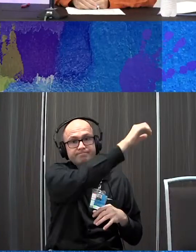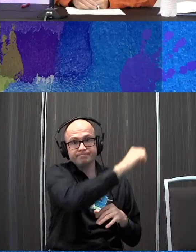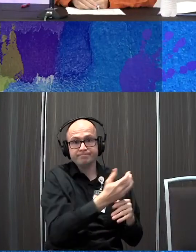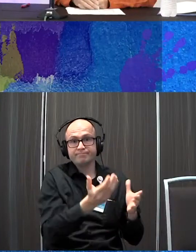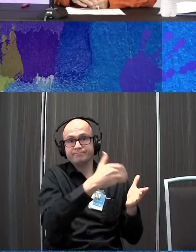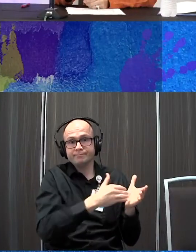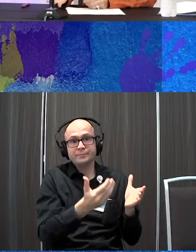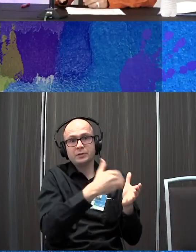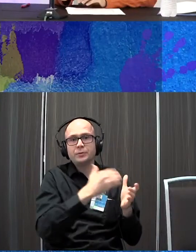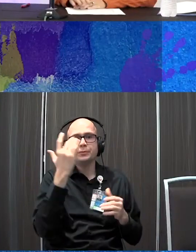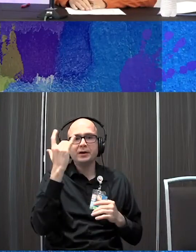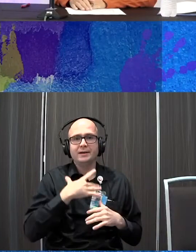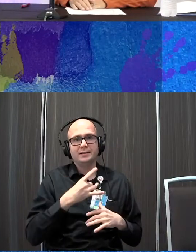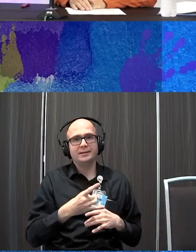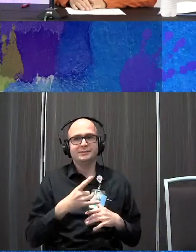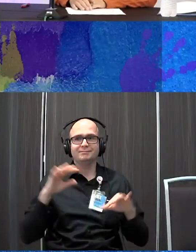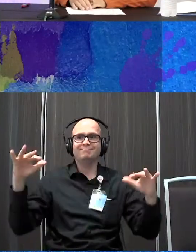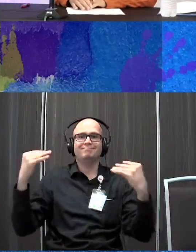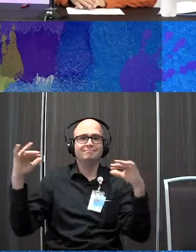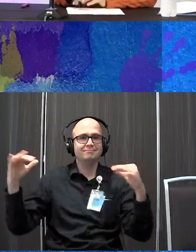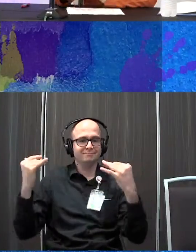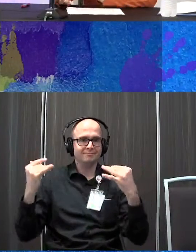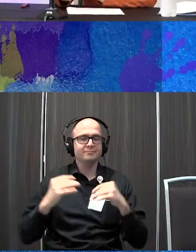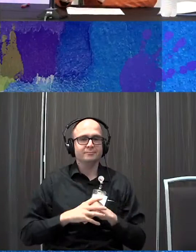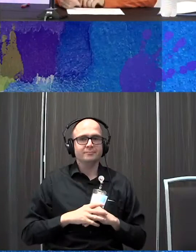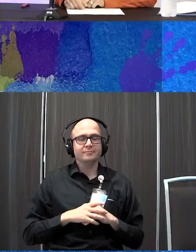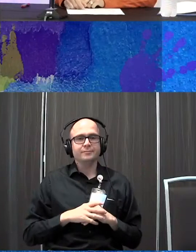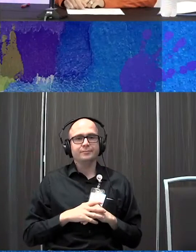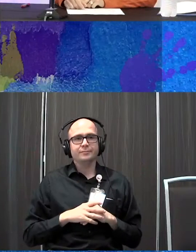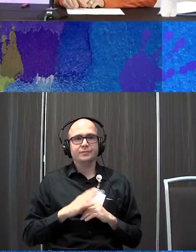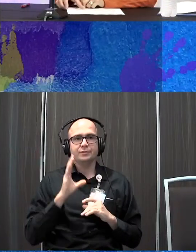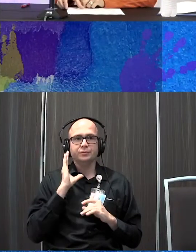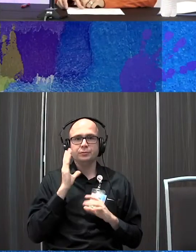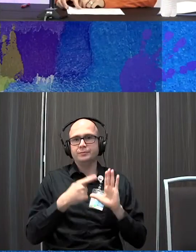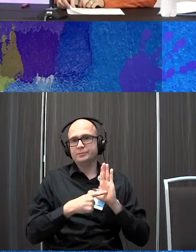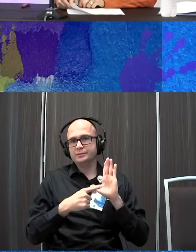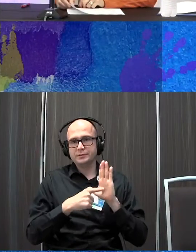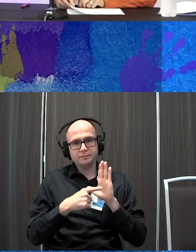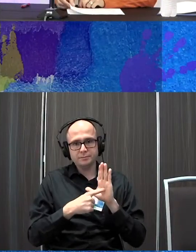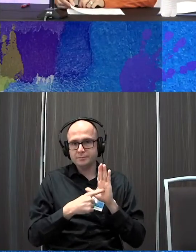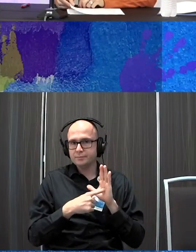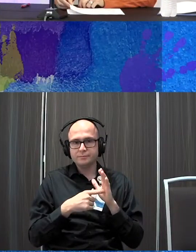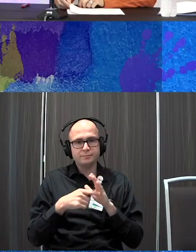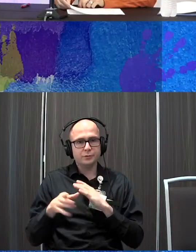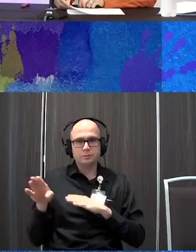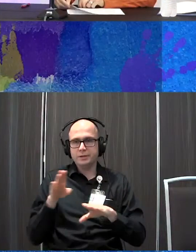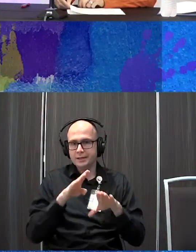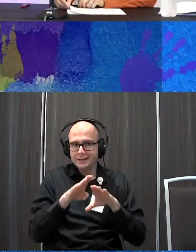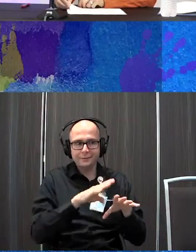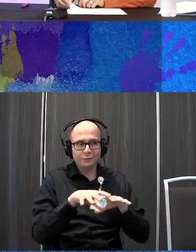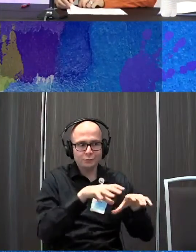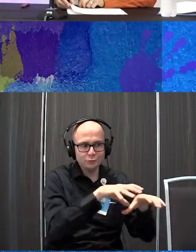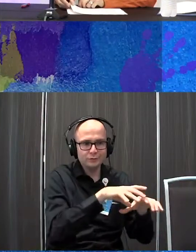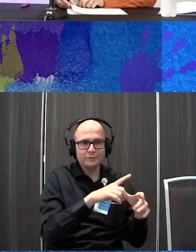because he really liked the attention that he was getting. So that would be an example of doing something, a behavior, because he wanted the